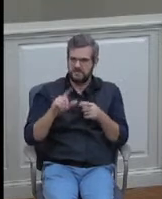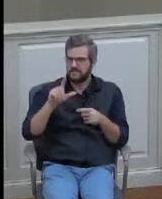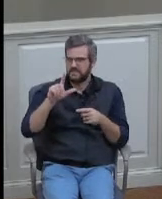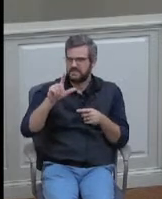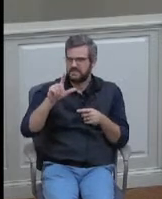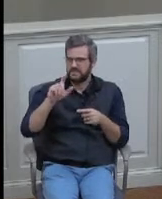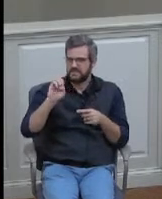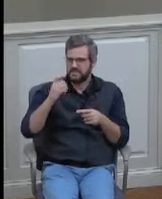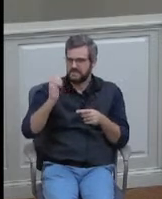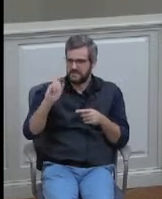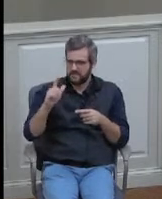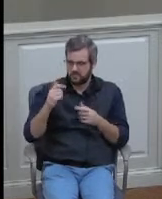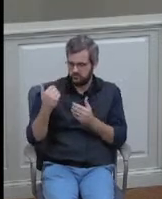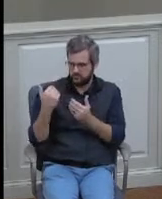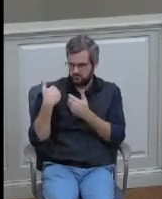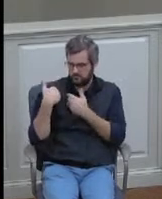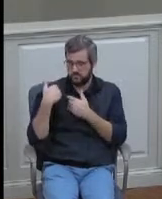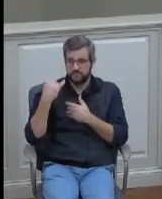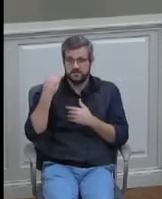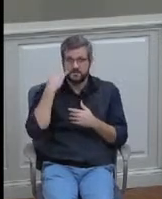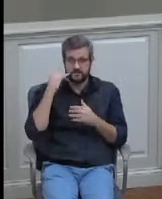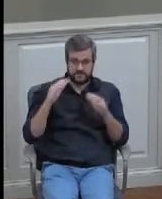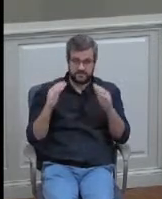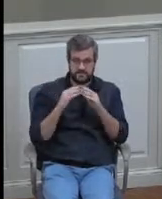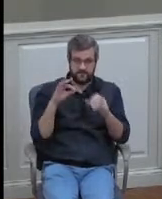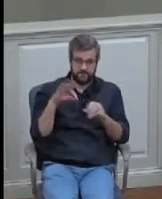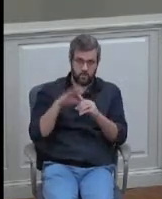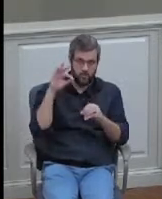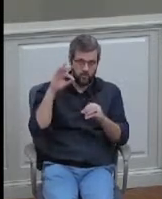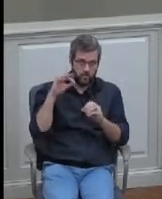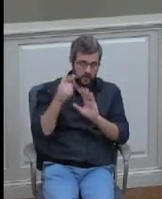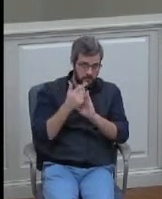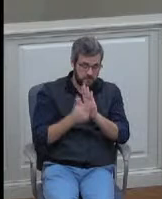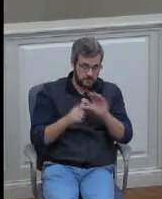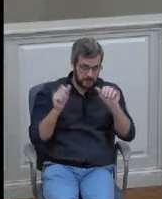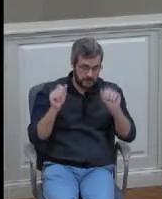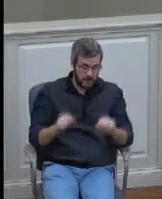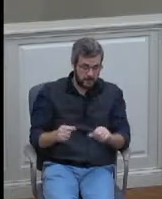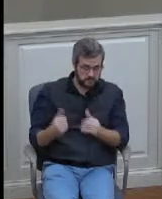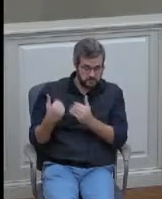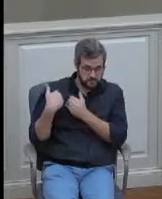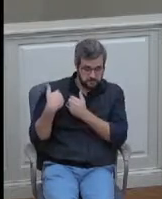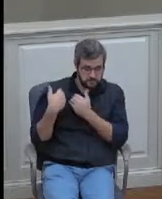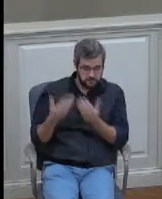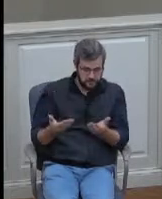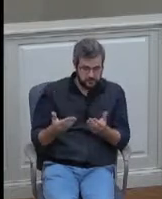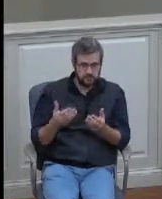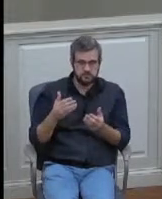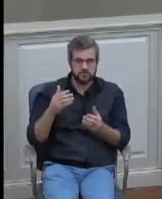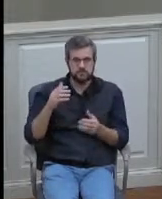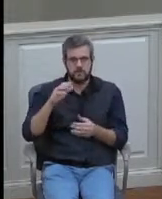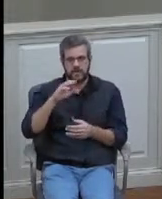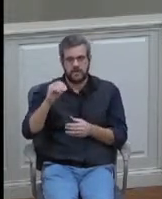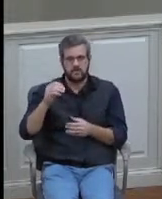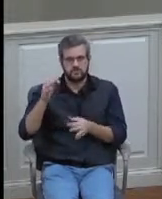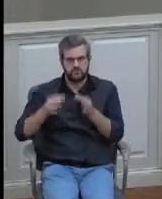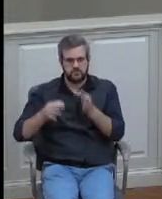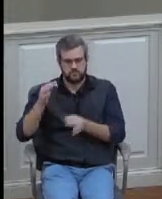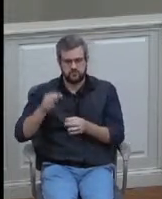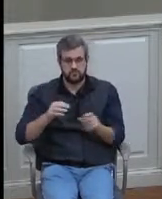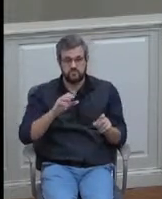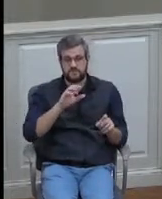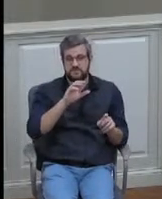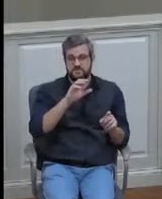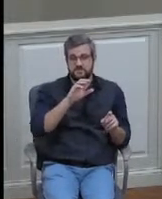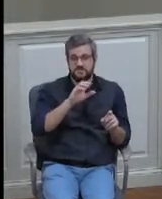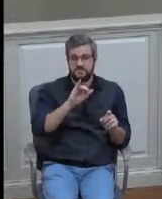liability, if the city was a voting member. And at the time, then the city and the county judge both decided that they did